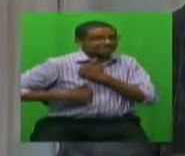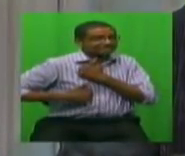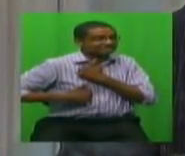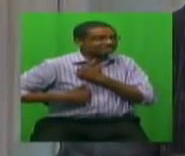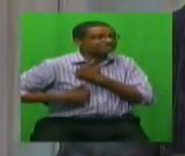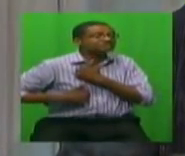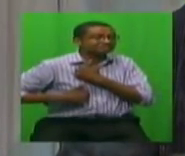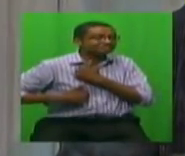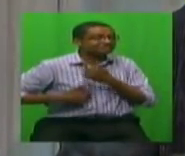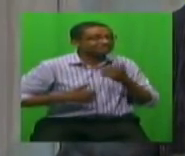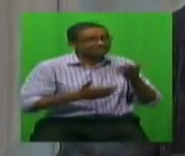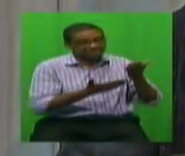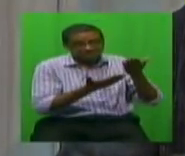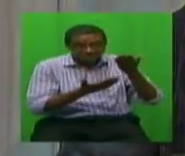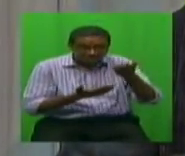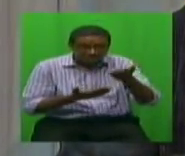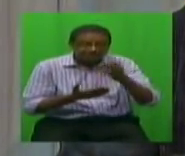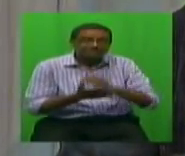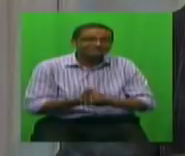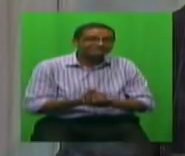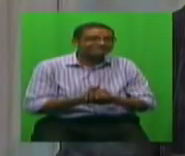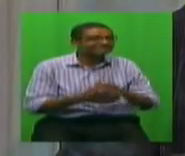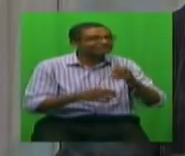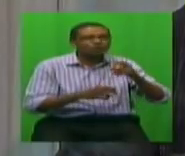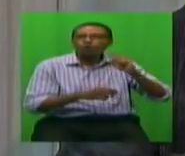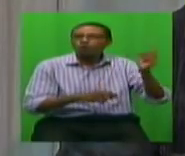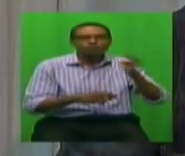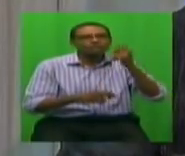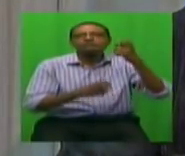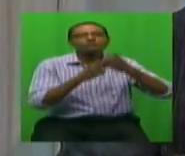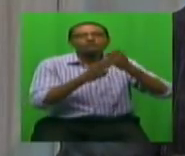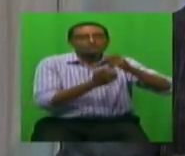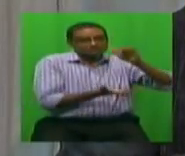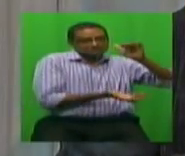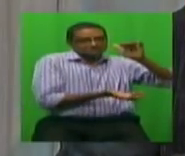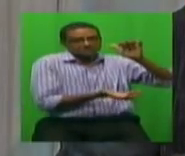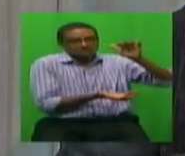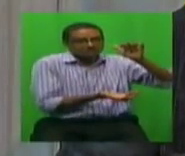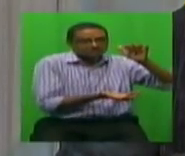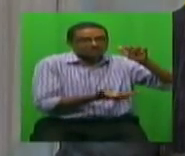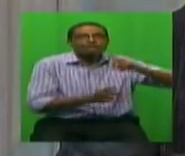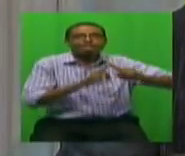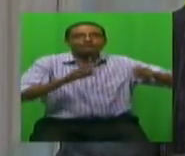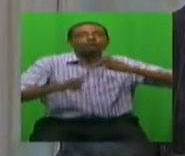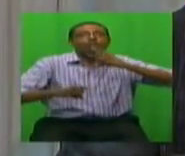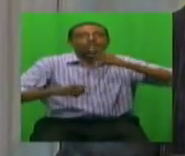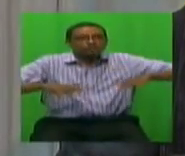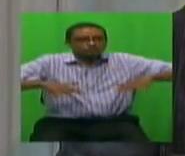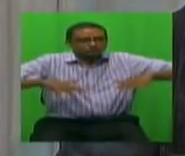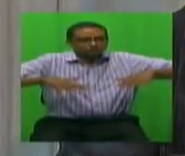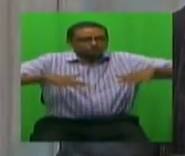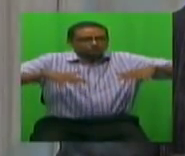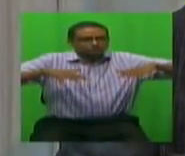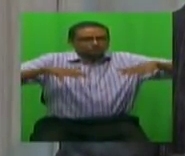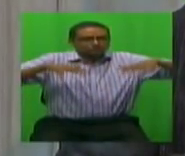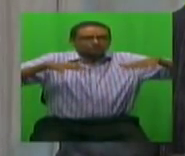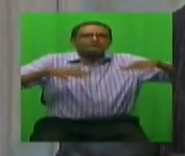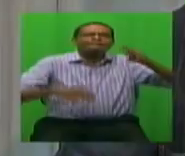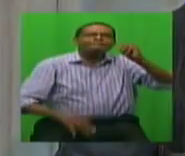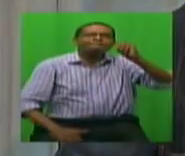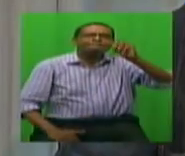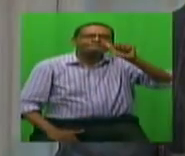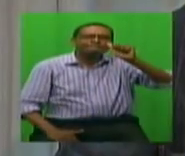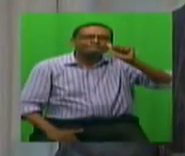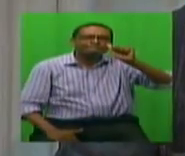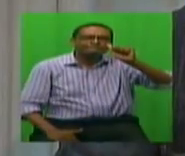an issue accessing and being able to bring relief when we have that level of water in Mafikin and in the houses.